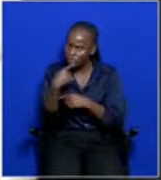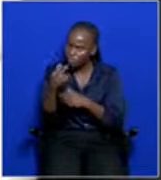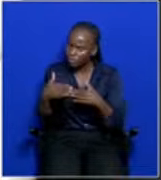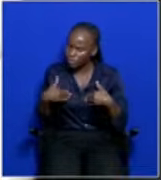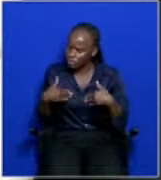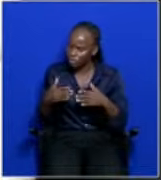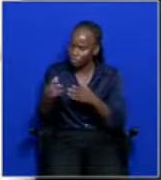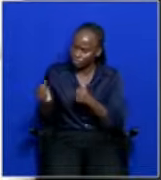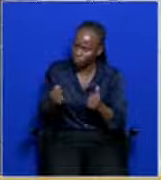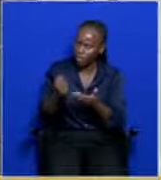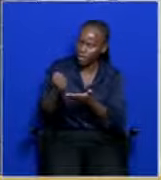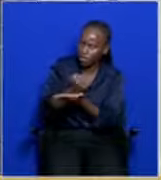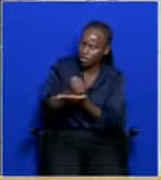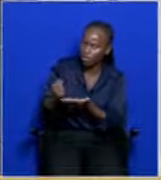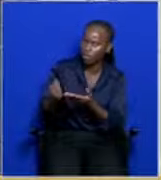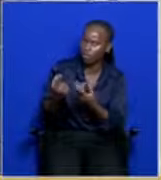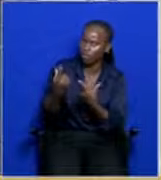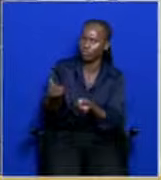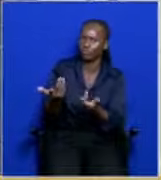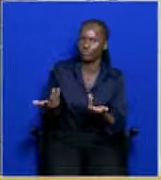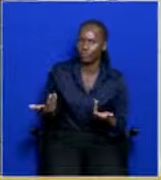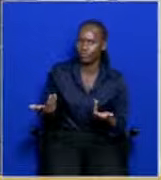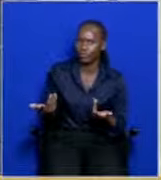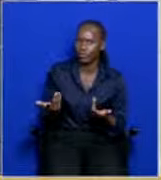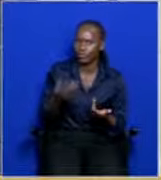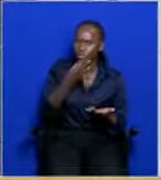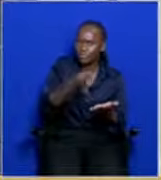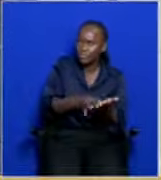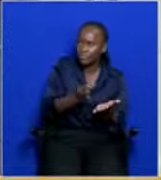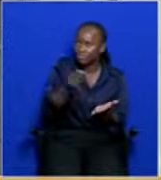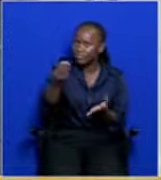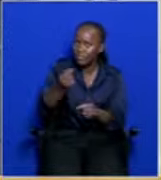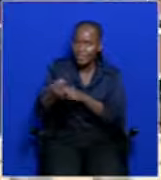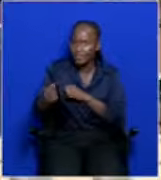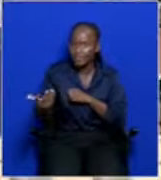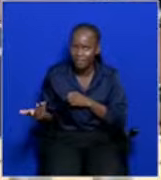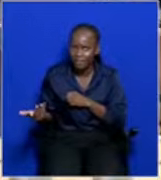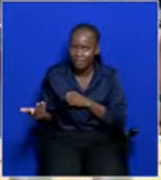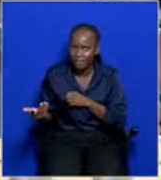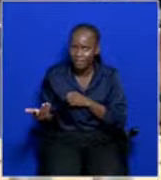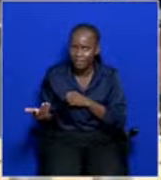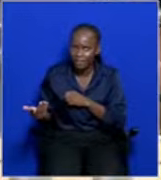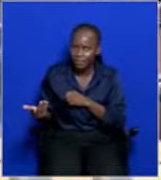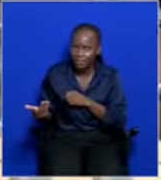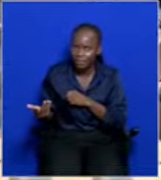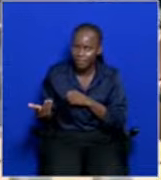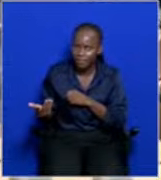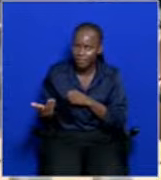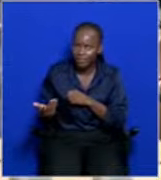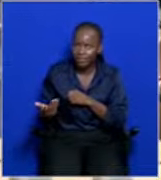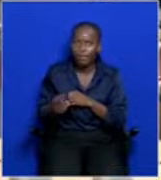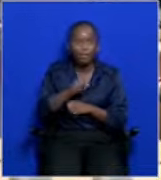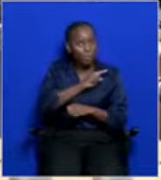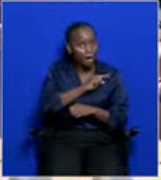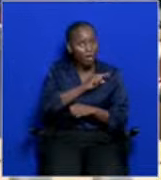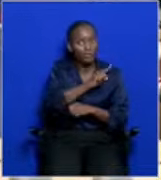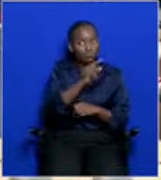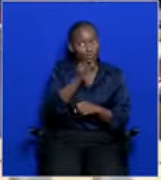and whatever recommendations we make, it is necessary for us to get that kind of information, and it must be in a formal